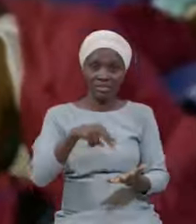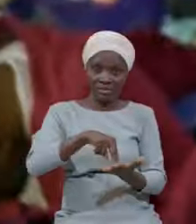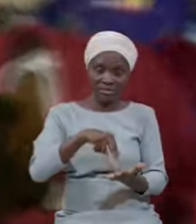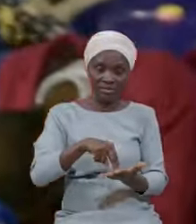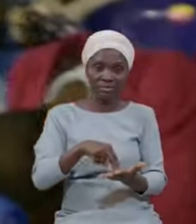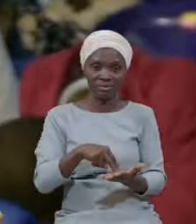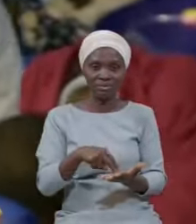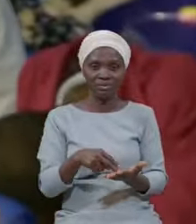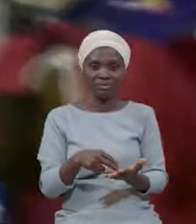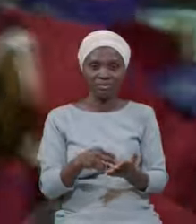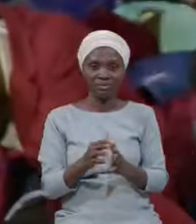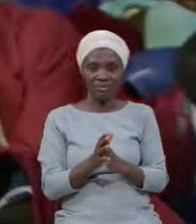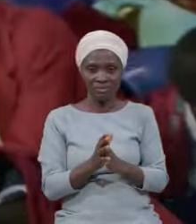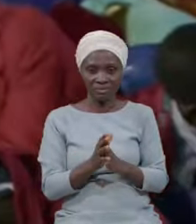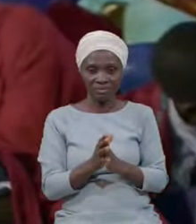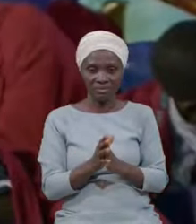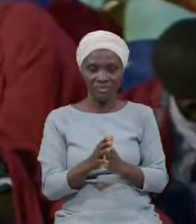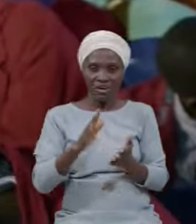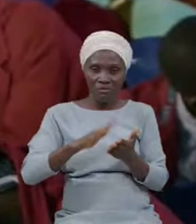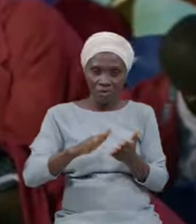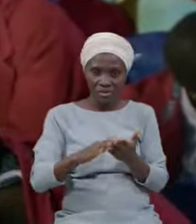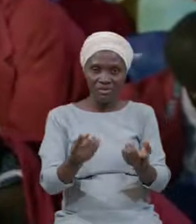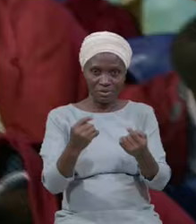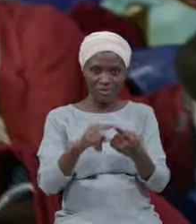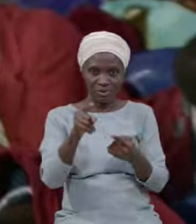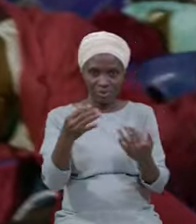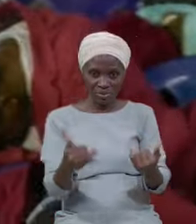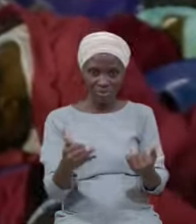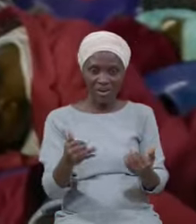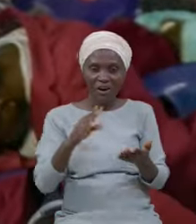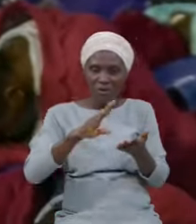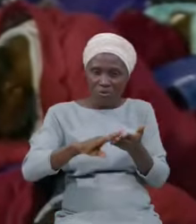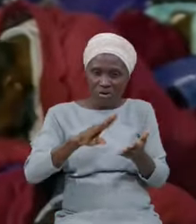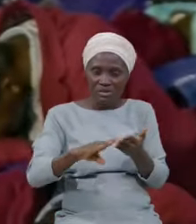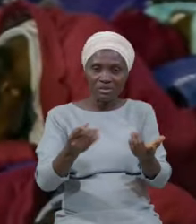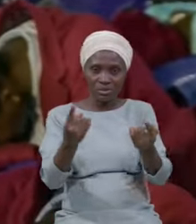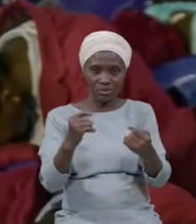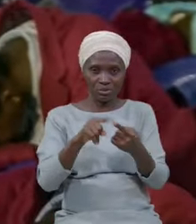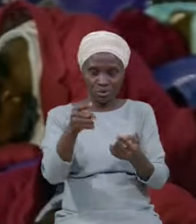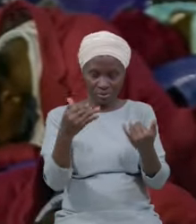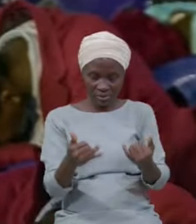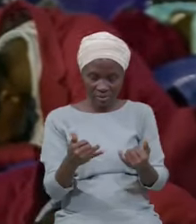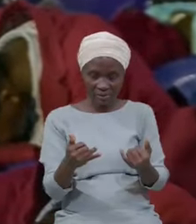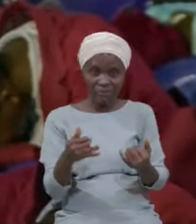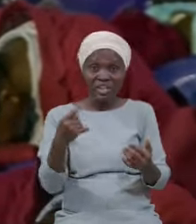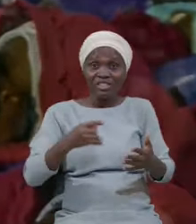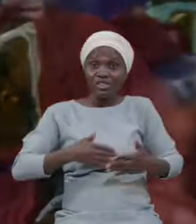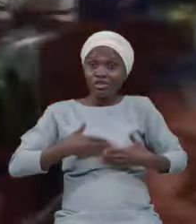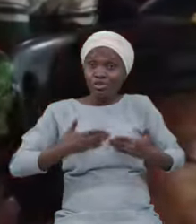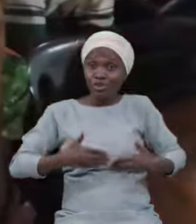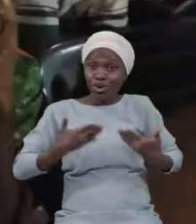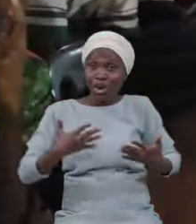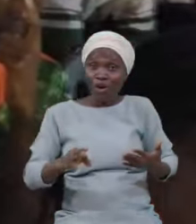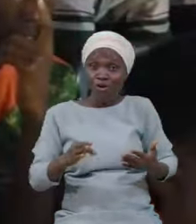wonderful. Forgiveness has come. I say forgiveness has come. The joy of salvation has come.